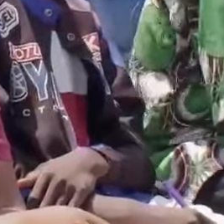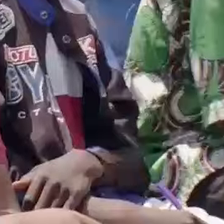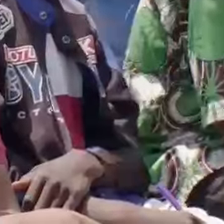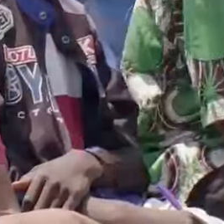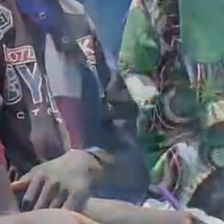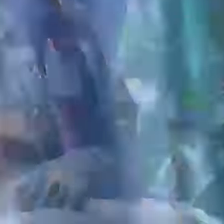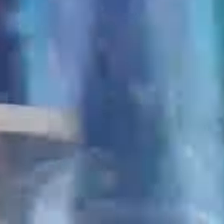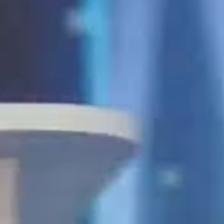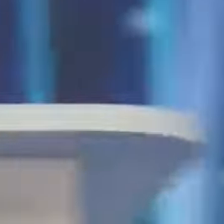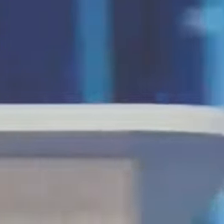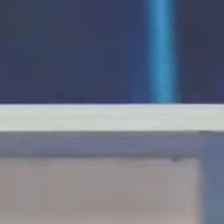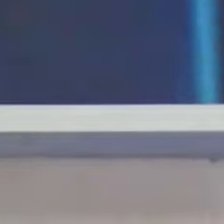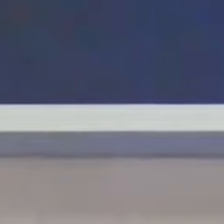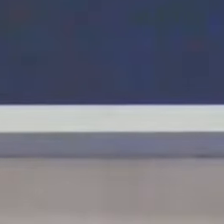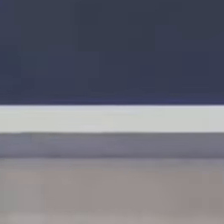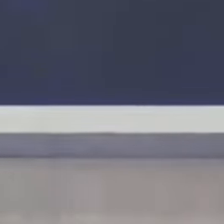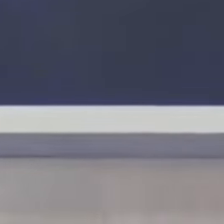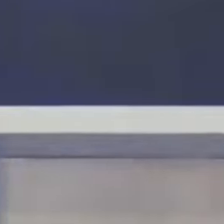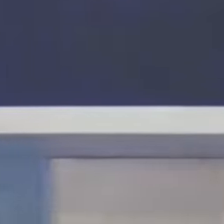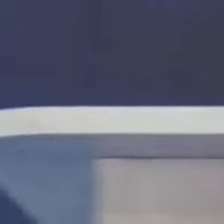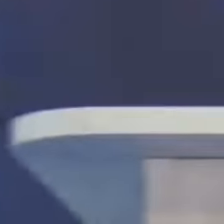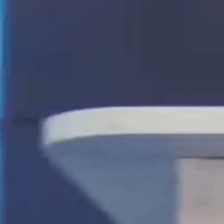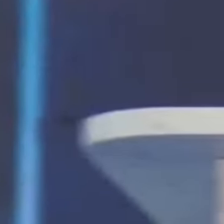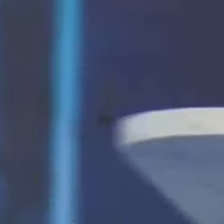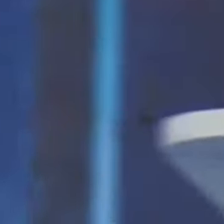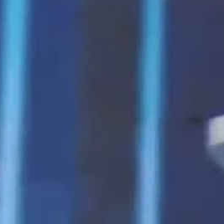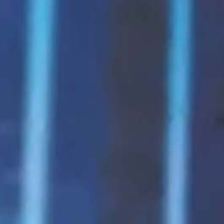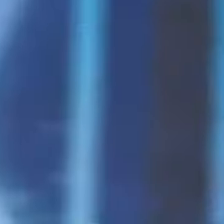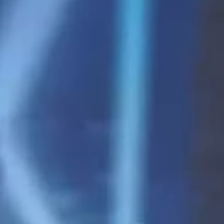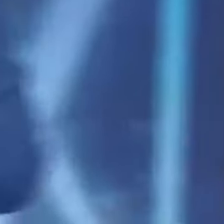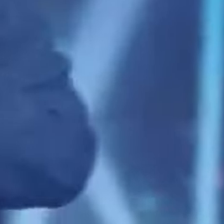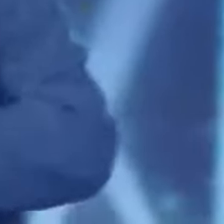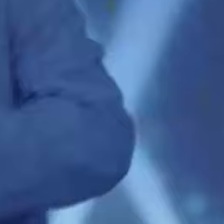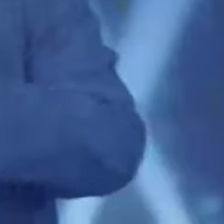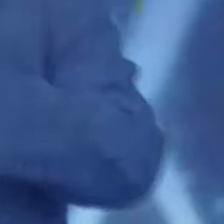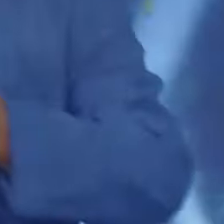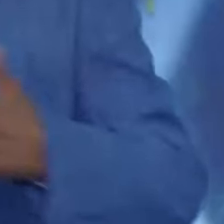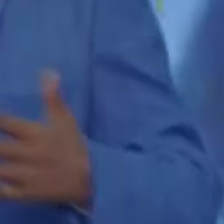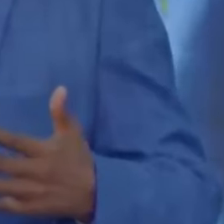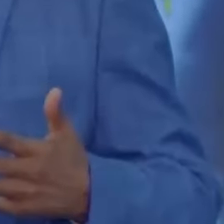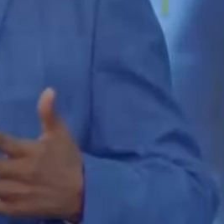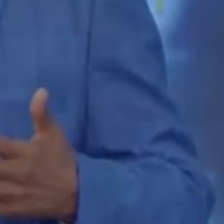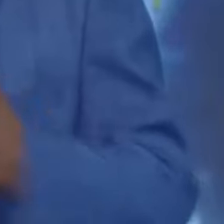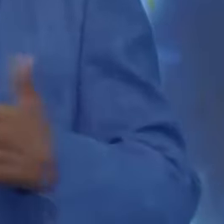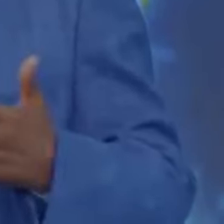the second time and the third time and the fourth time, and then the members of your body and the